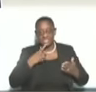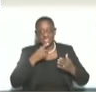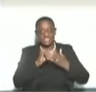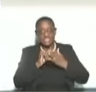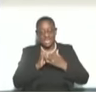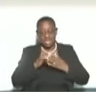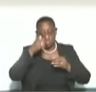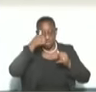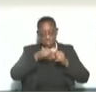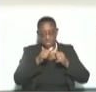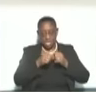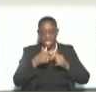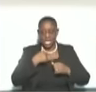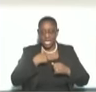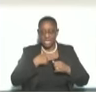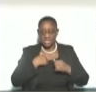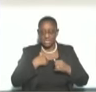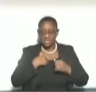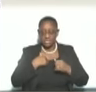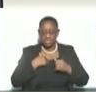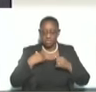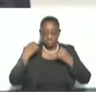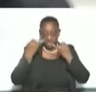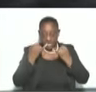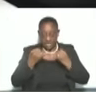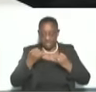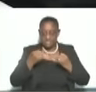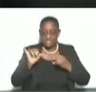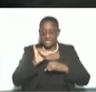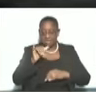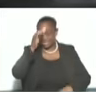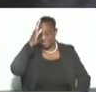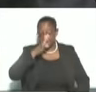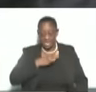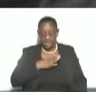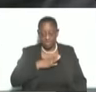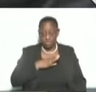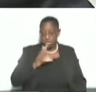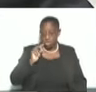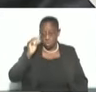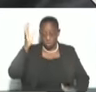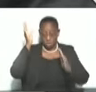him like a man his age. Whereas, there was no hope for me.